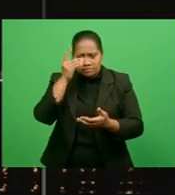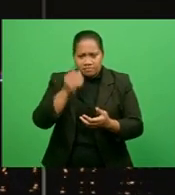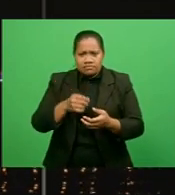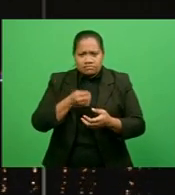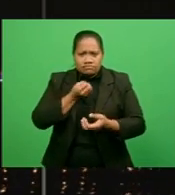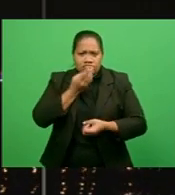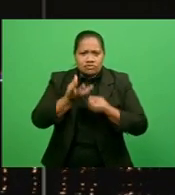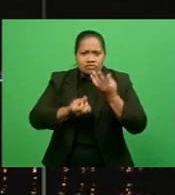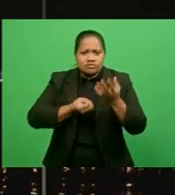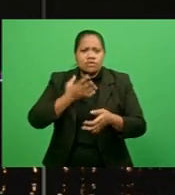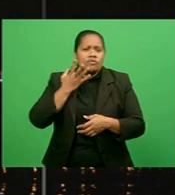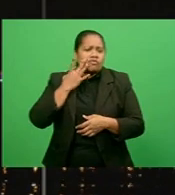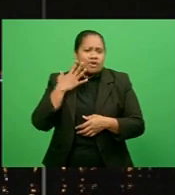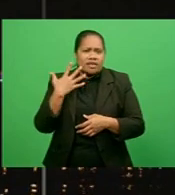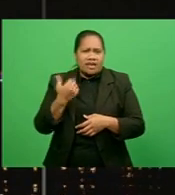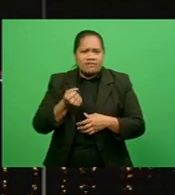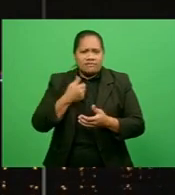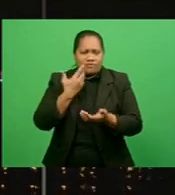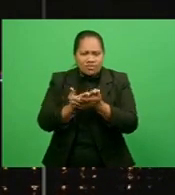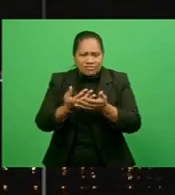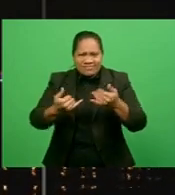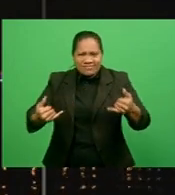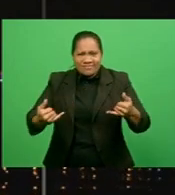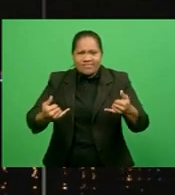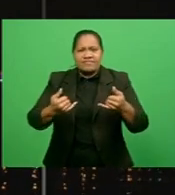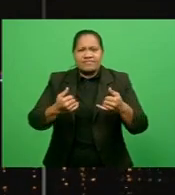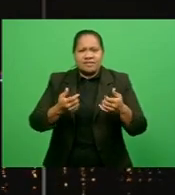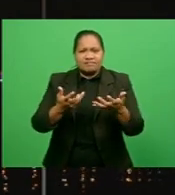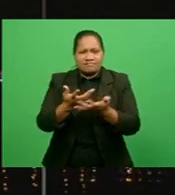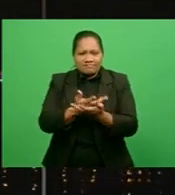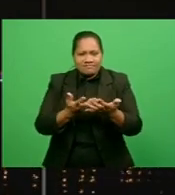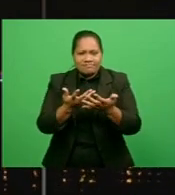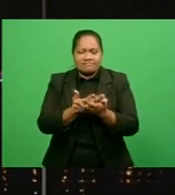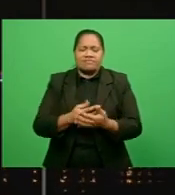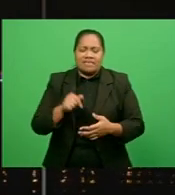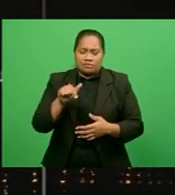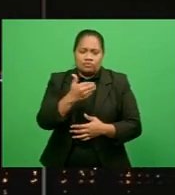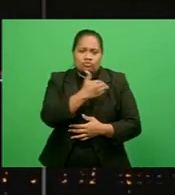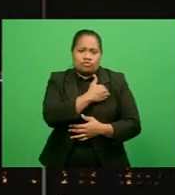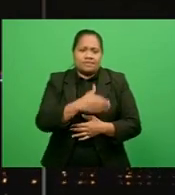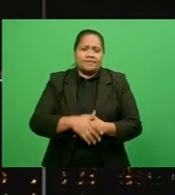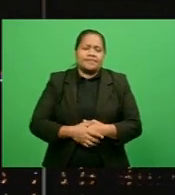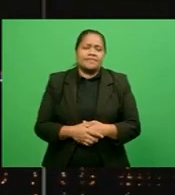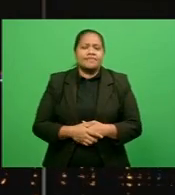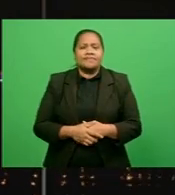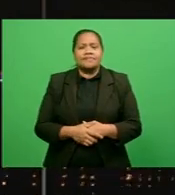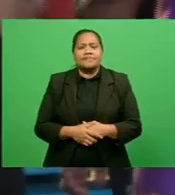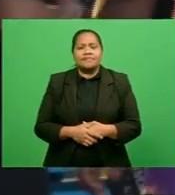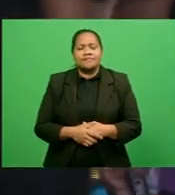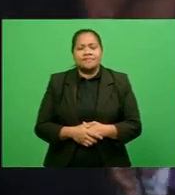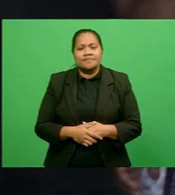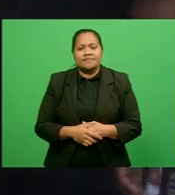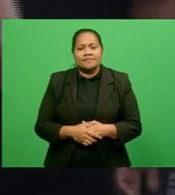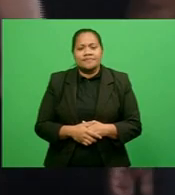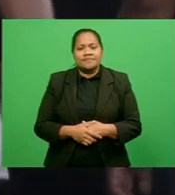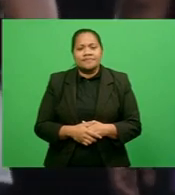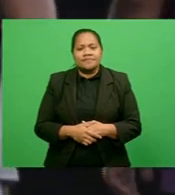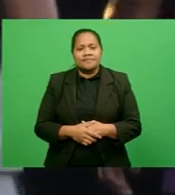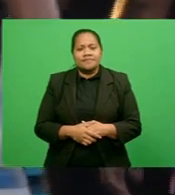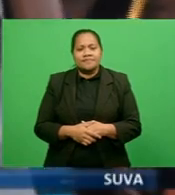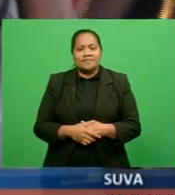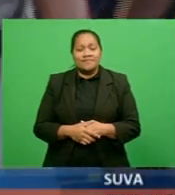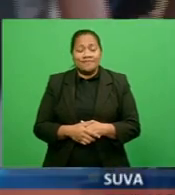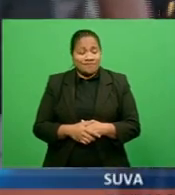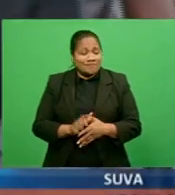a virtual submission to the Standing Committee on Foreign Affairs and Defence this morning. Chosai Nanunga reports.